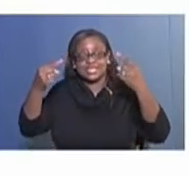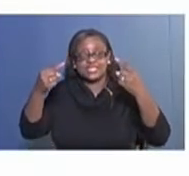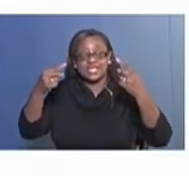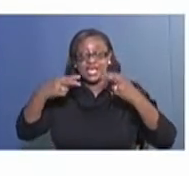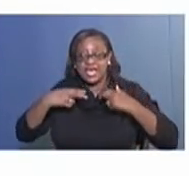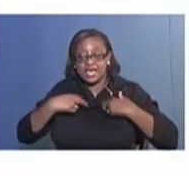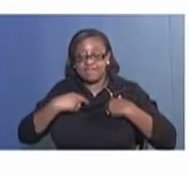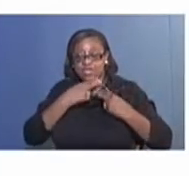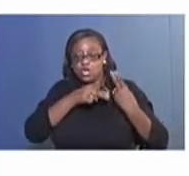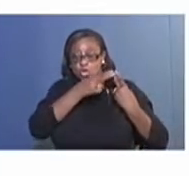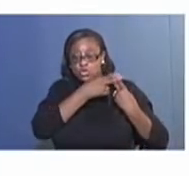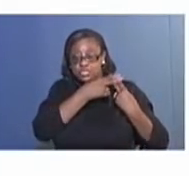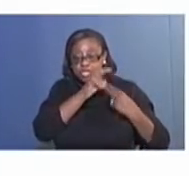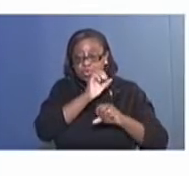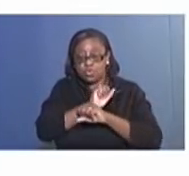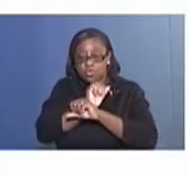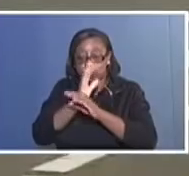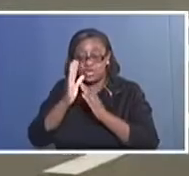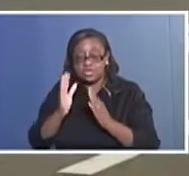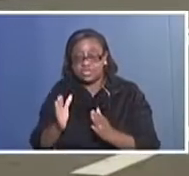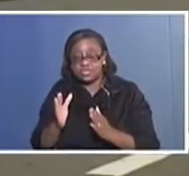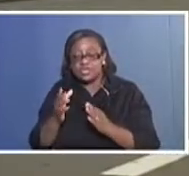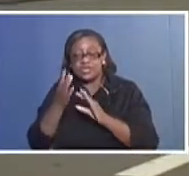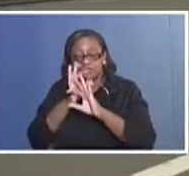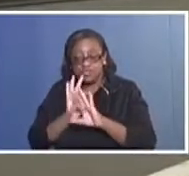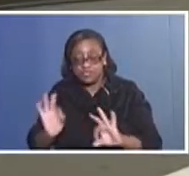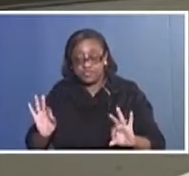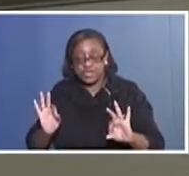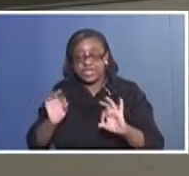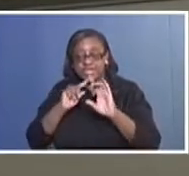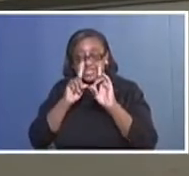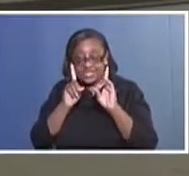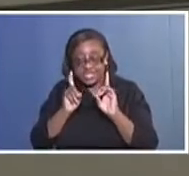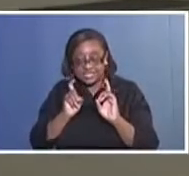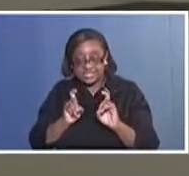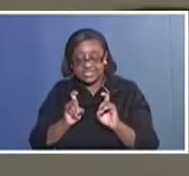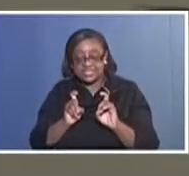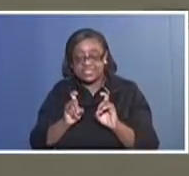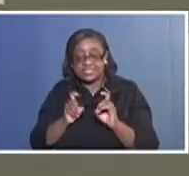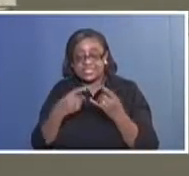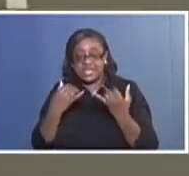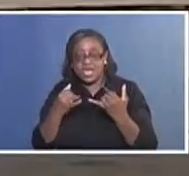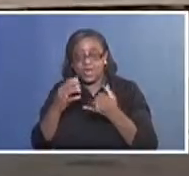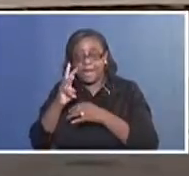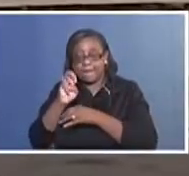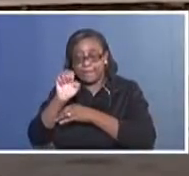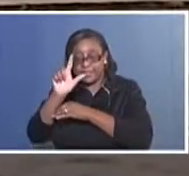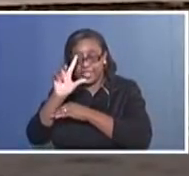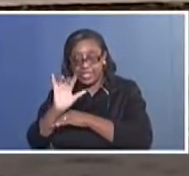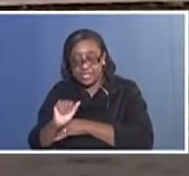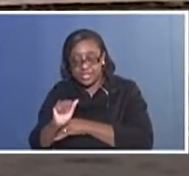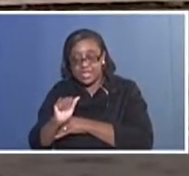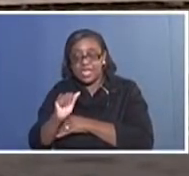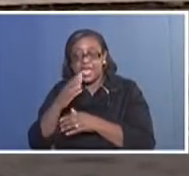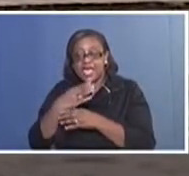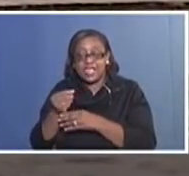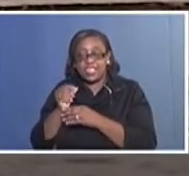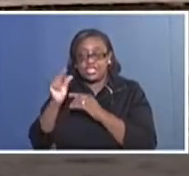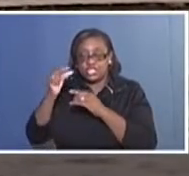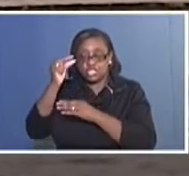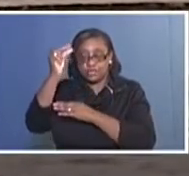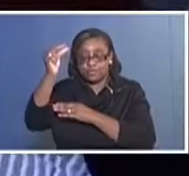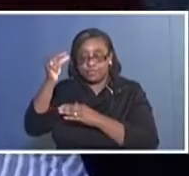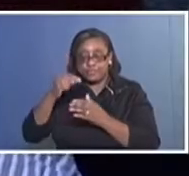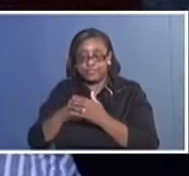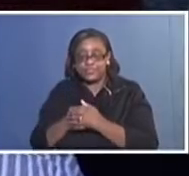having hotel workers now be a part of the government's free COVID testing pilot program underway at the Melia Resort and the Kendall Isaacs